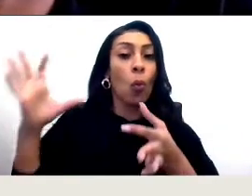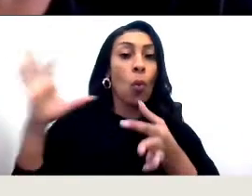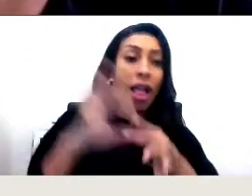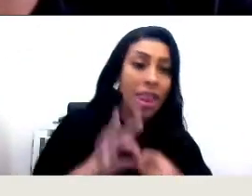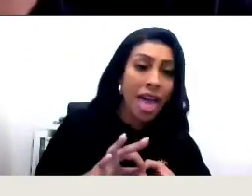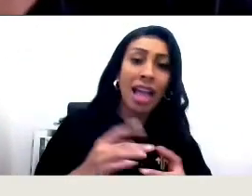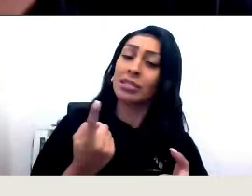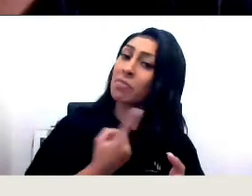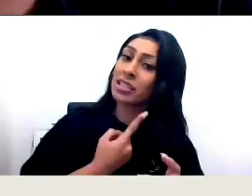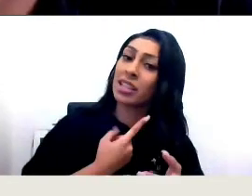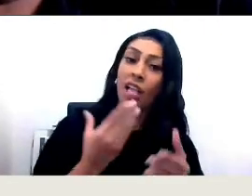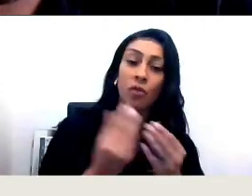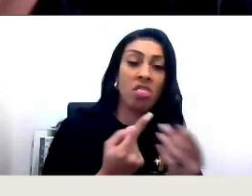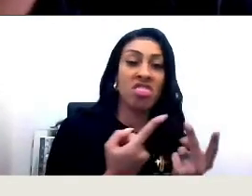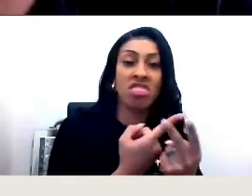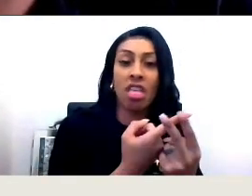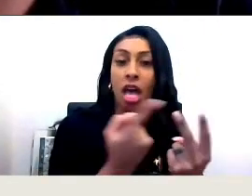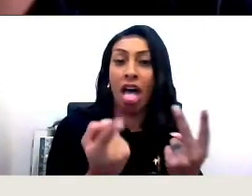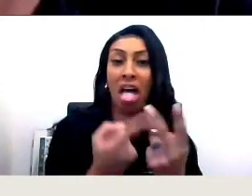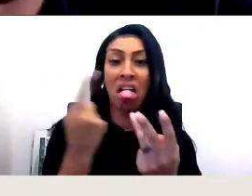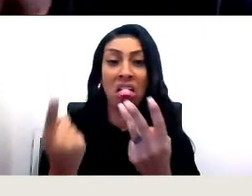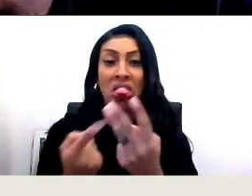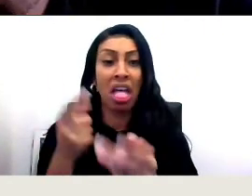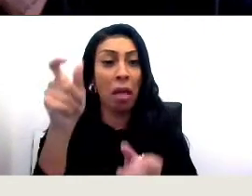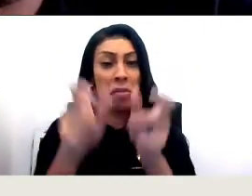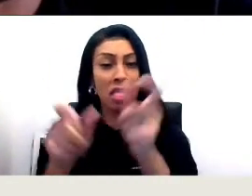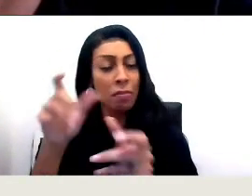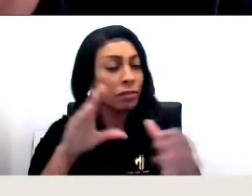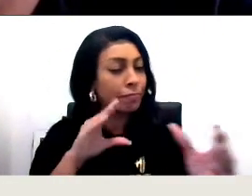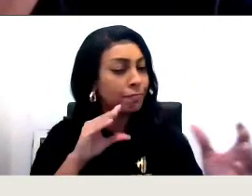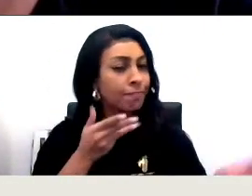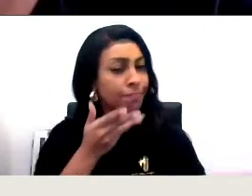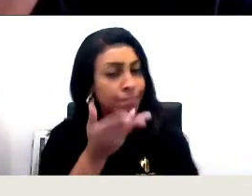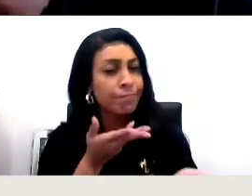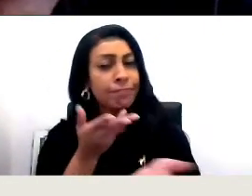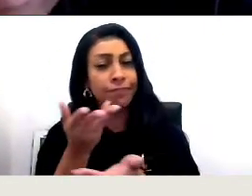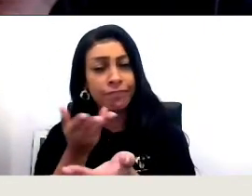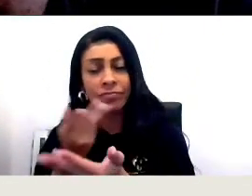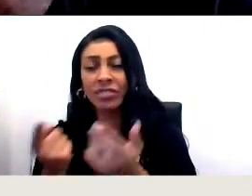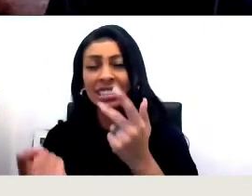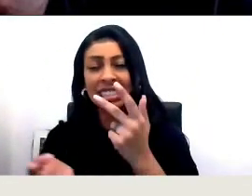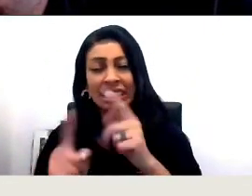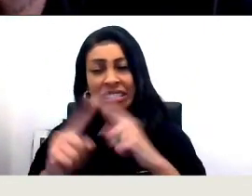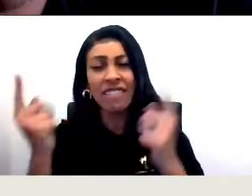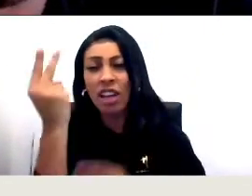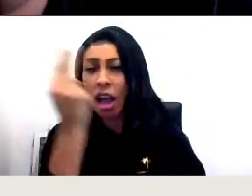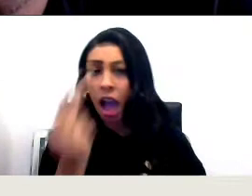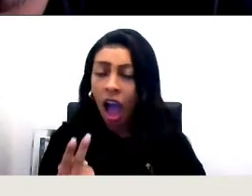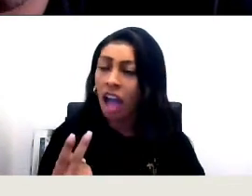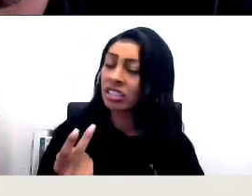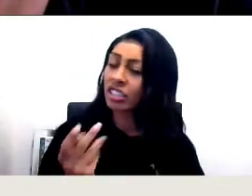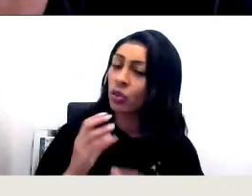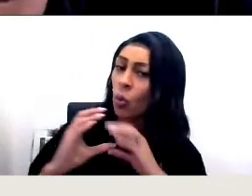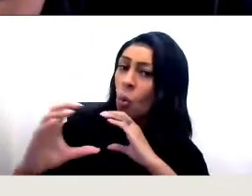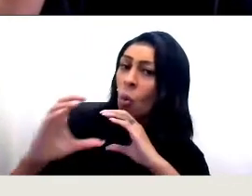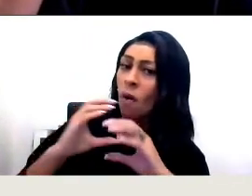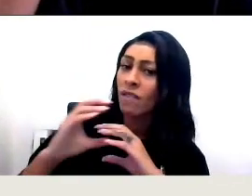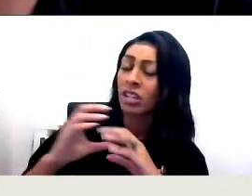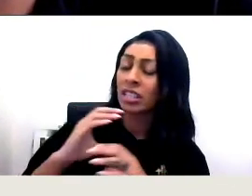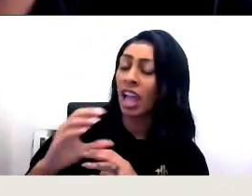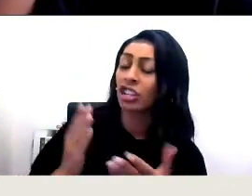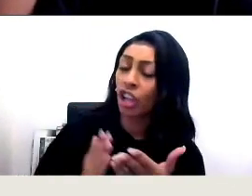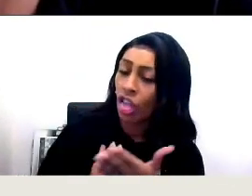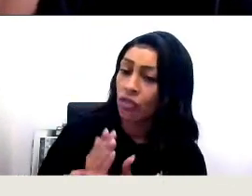with other people in the industry, talking to other artists, having these kinds of conversations where we can